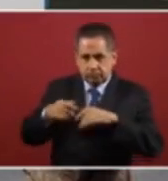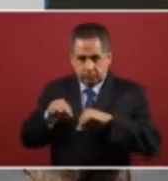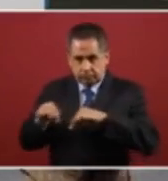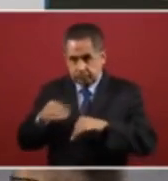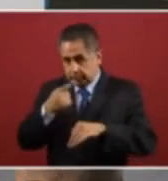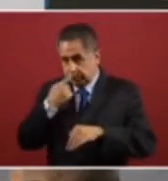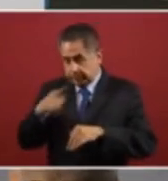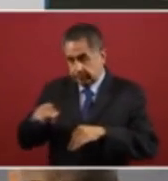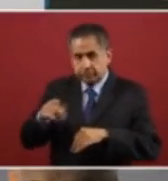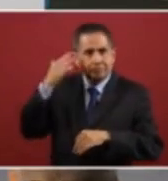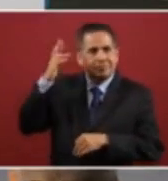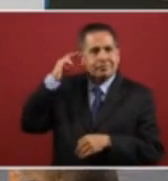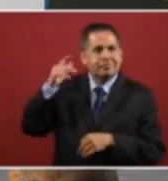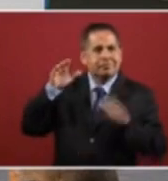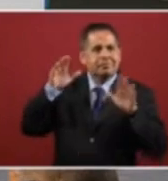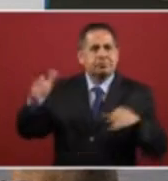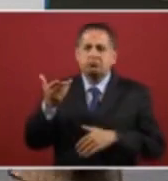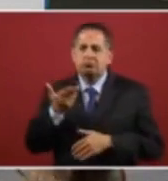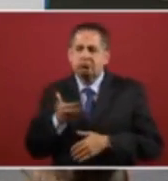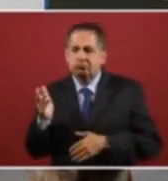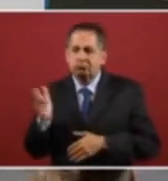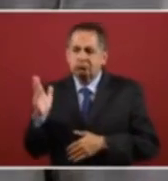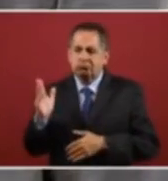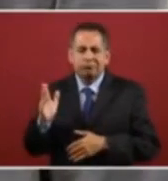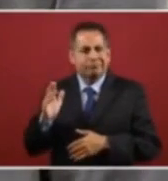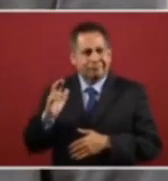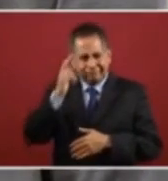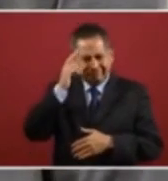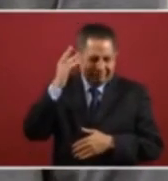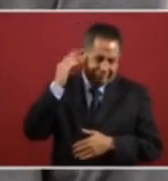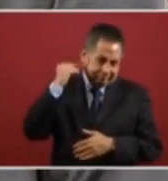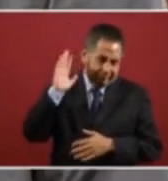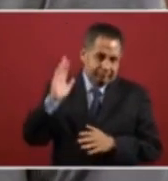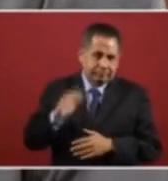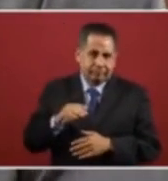workers that were